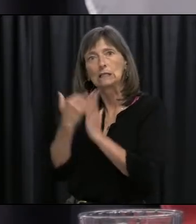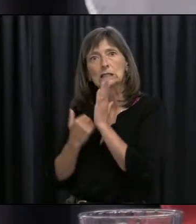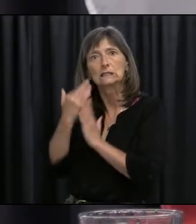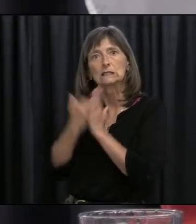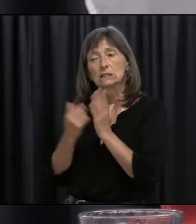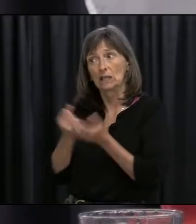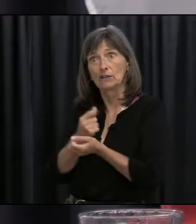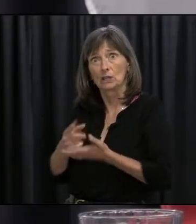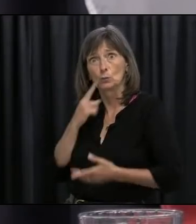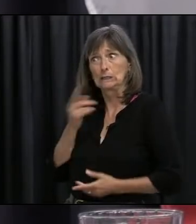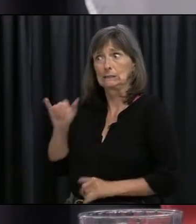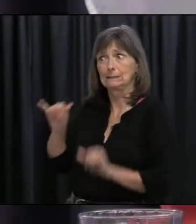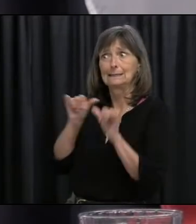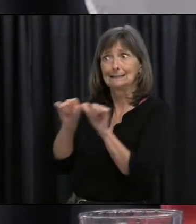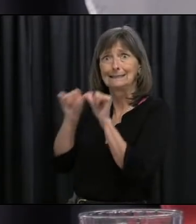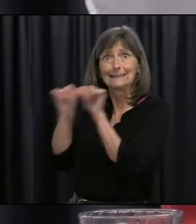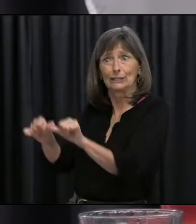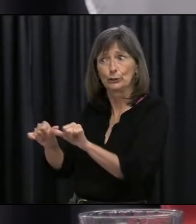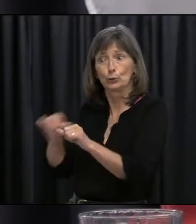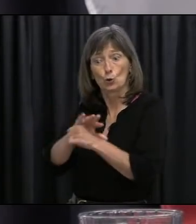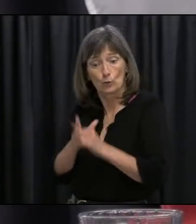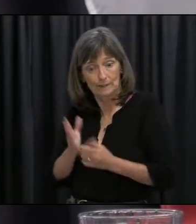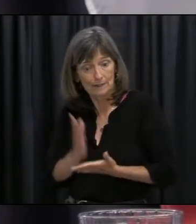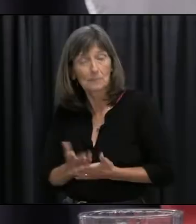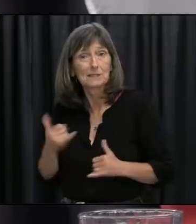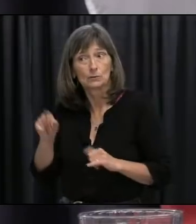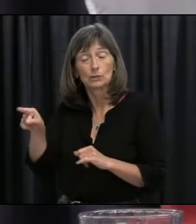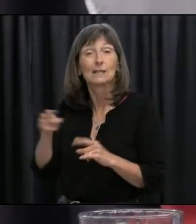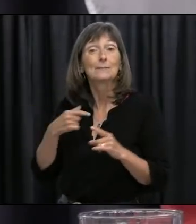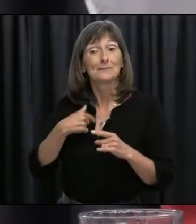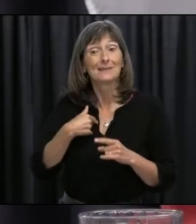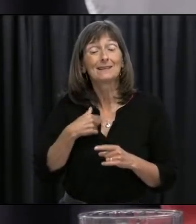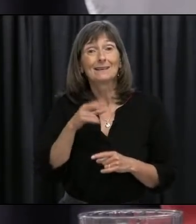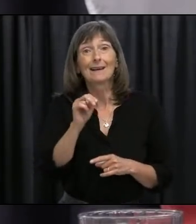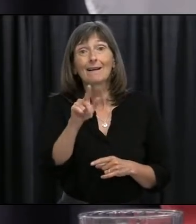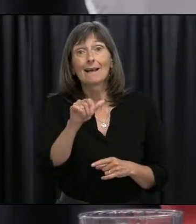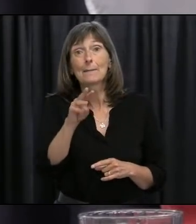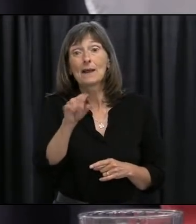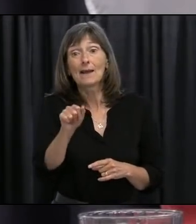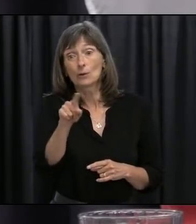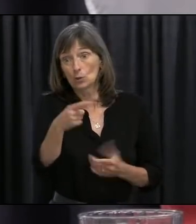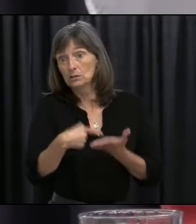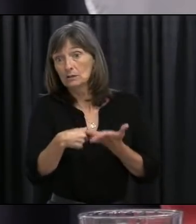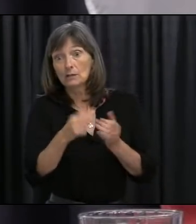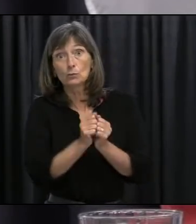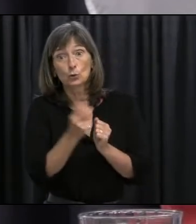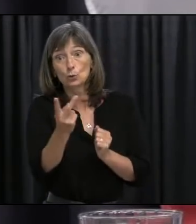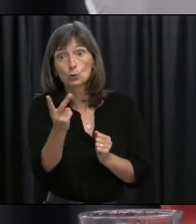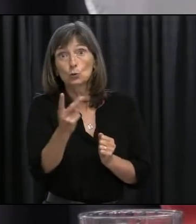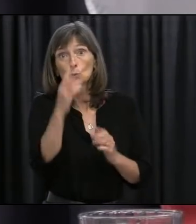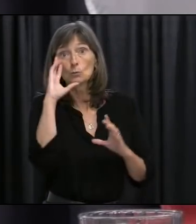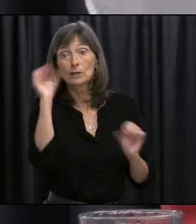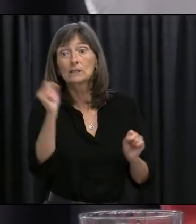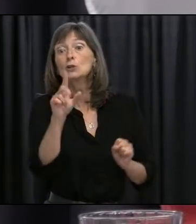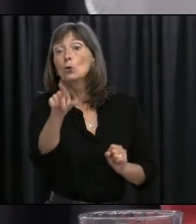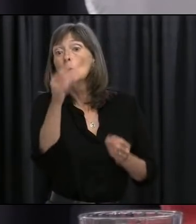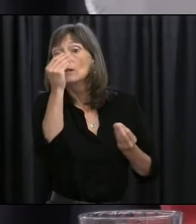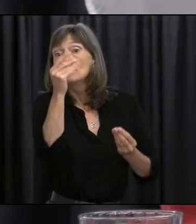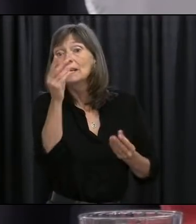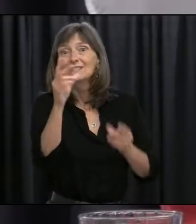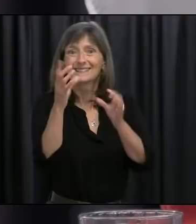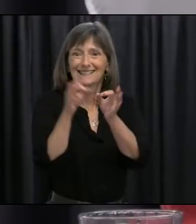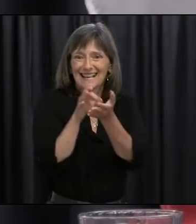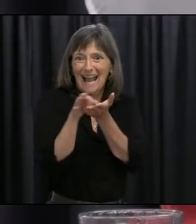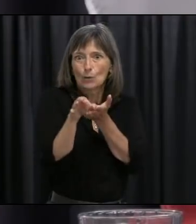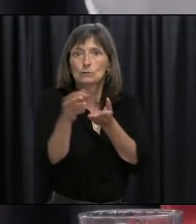that we actually had with the NLMA and I had with the 2 presidents was how we get decent wait time data from their offices and